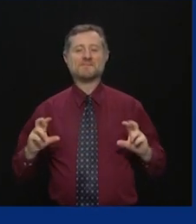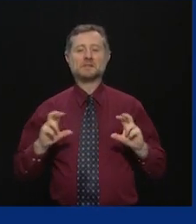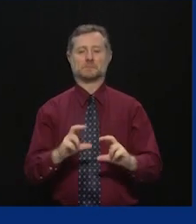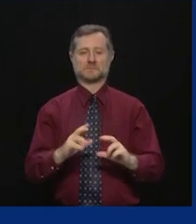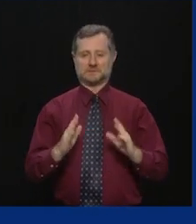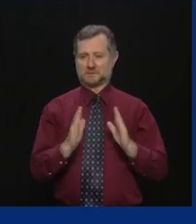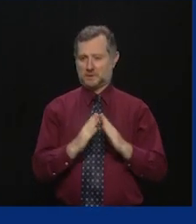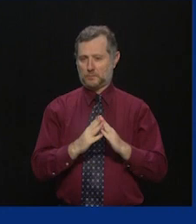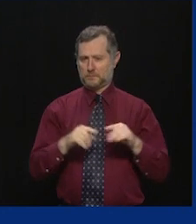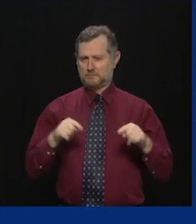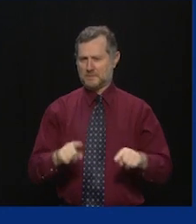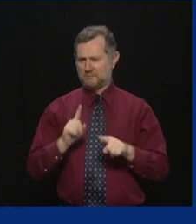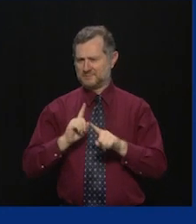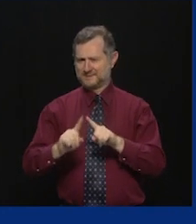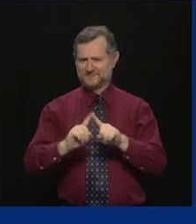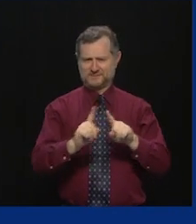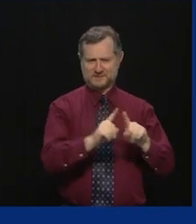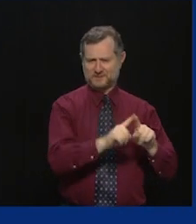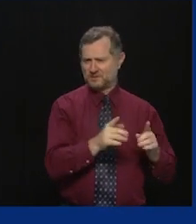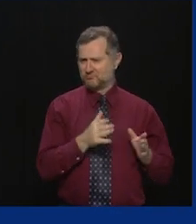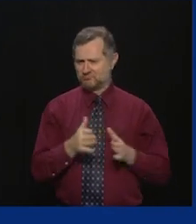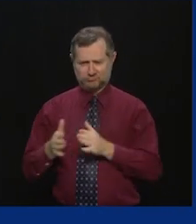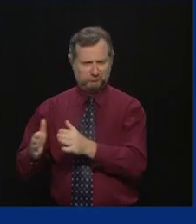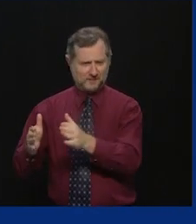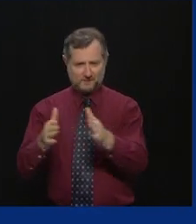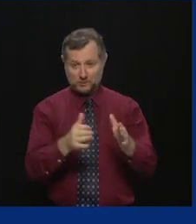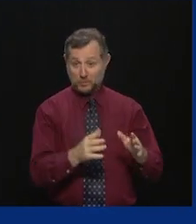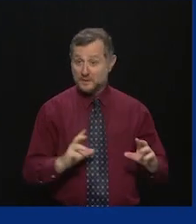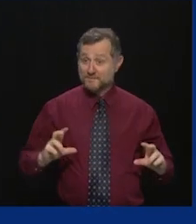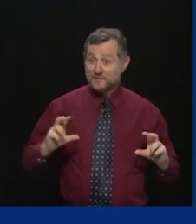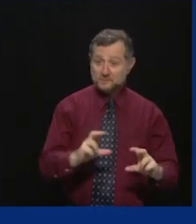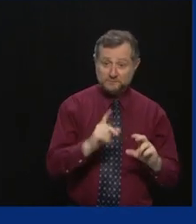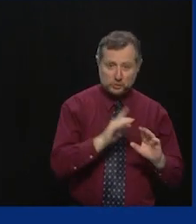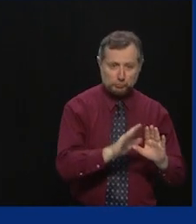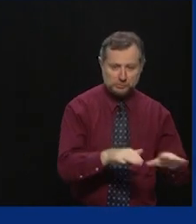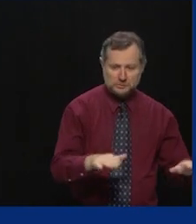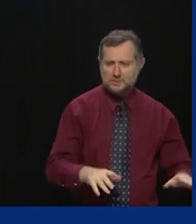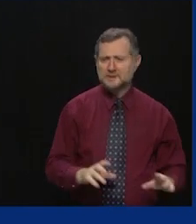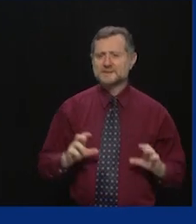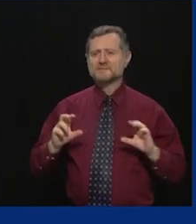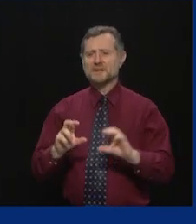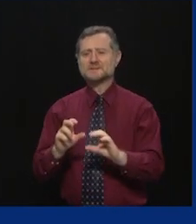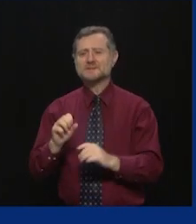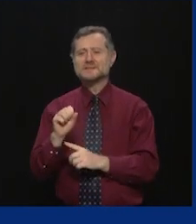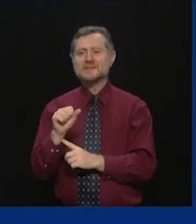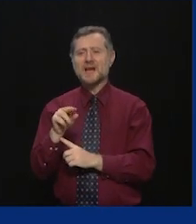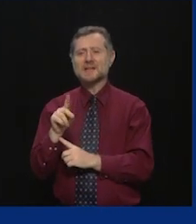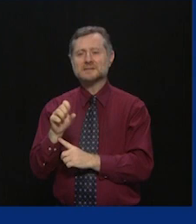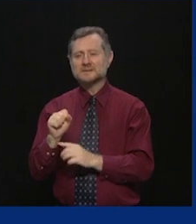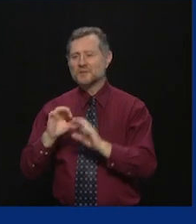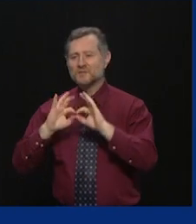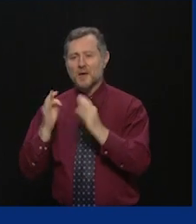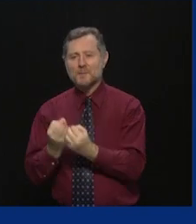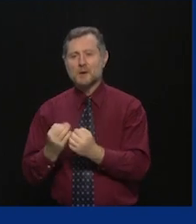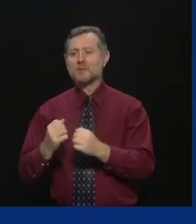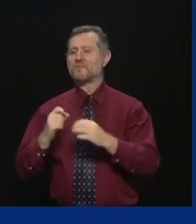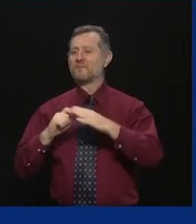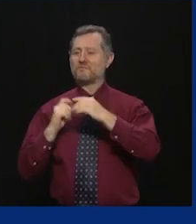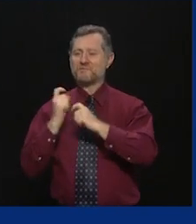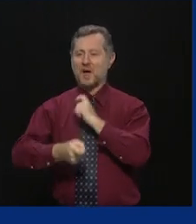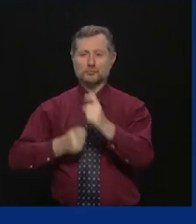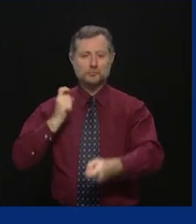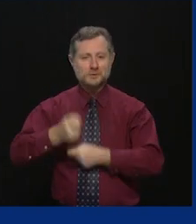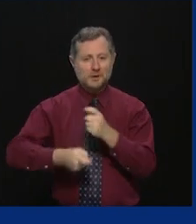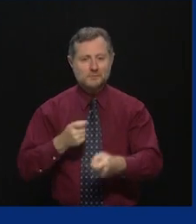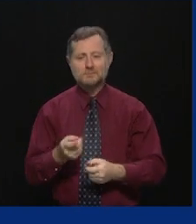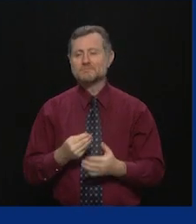than one, investing in our children with the Sands Family Foundation and the Education Success Network. And now this